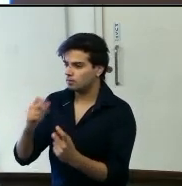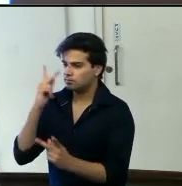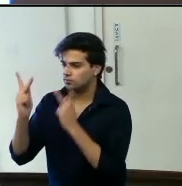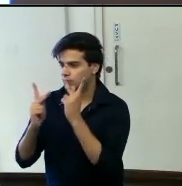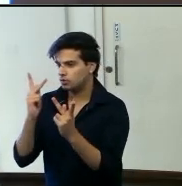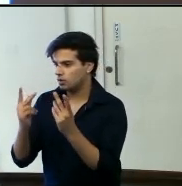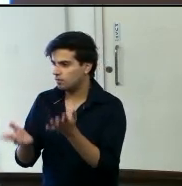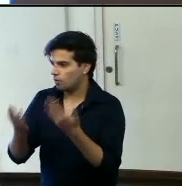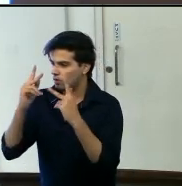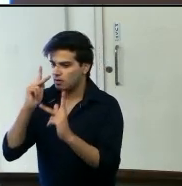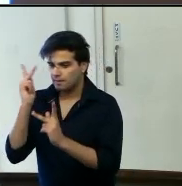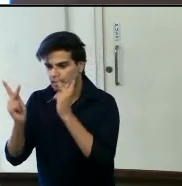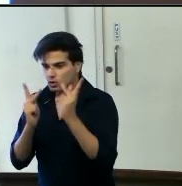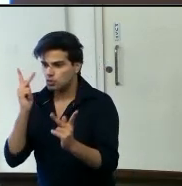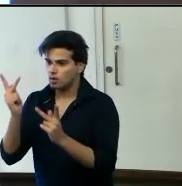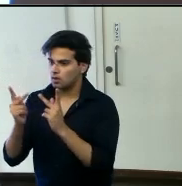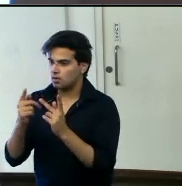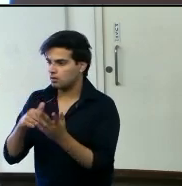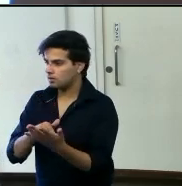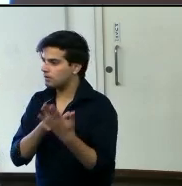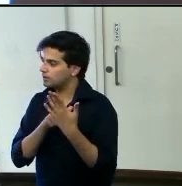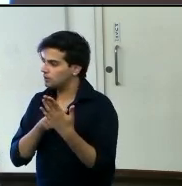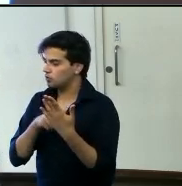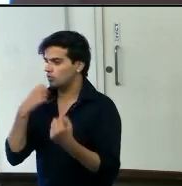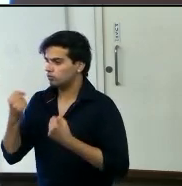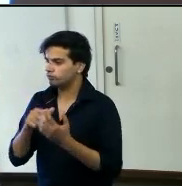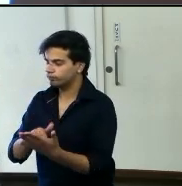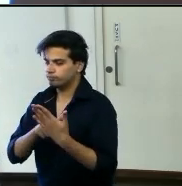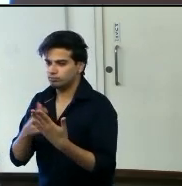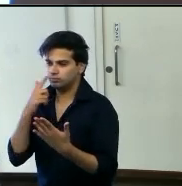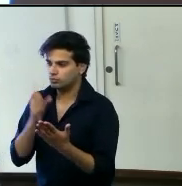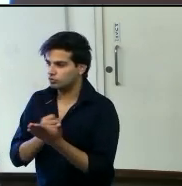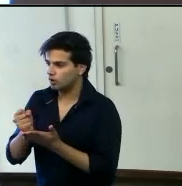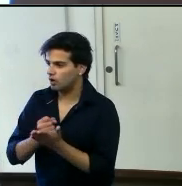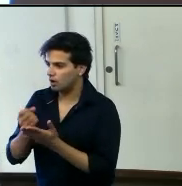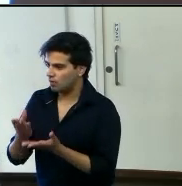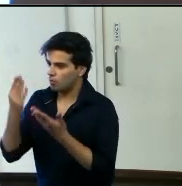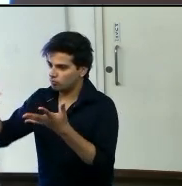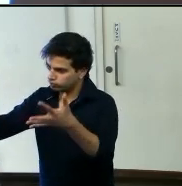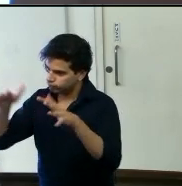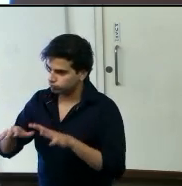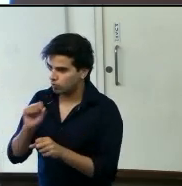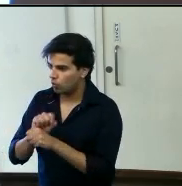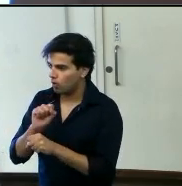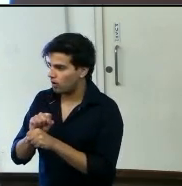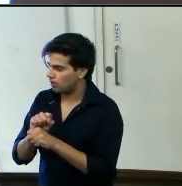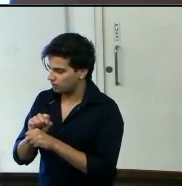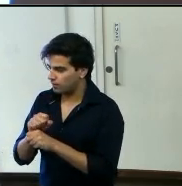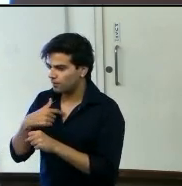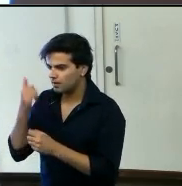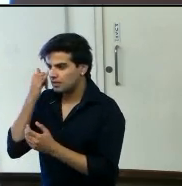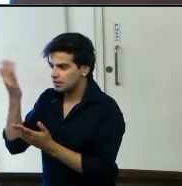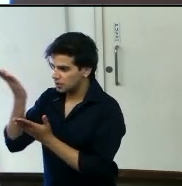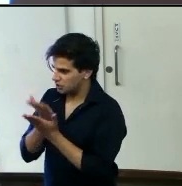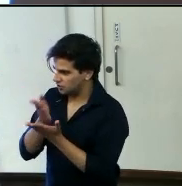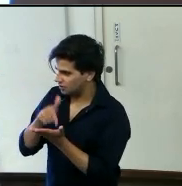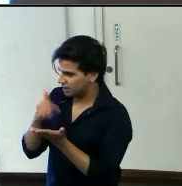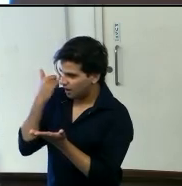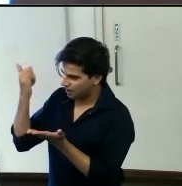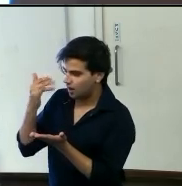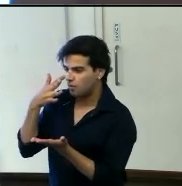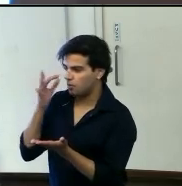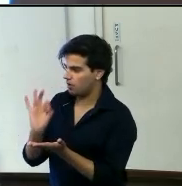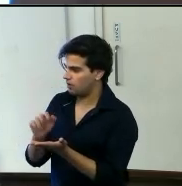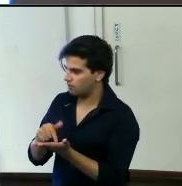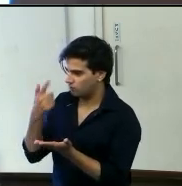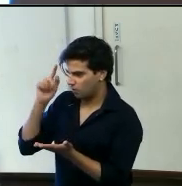think as a visual medium, I am trying to get more and more in my work. And this idea of suggestion is also very, very